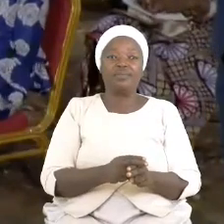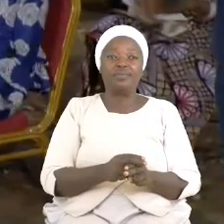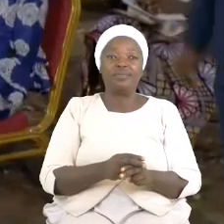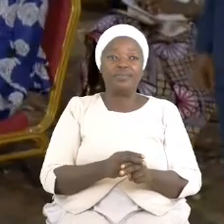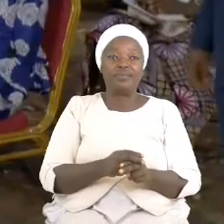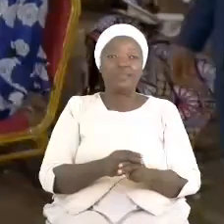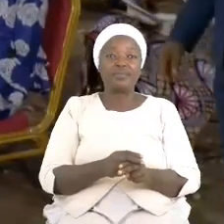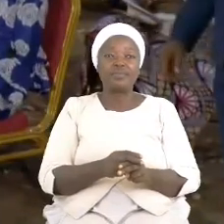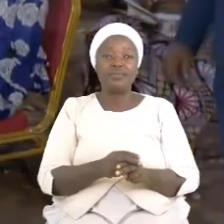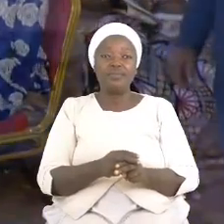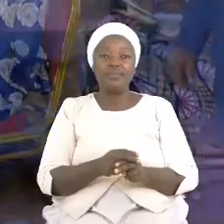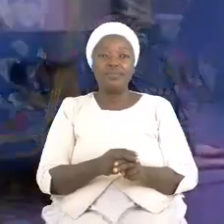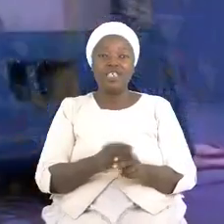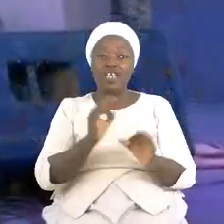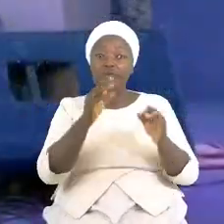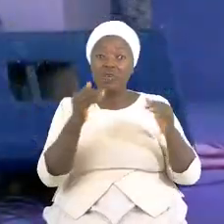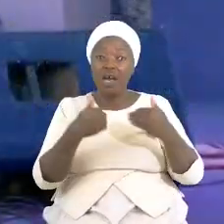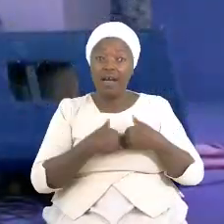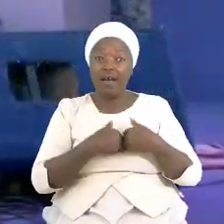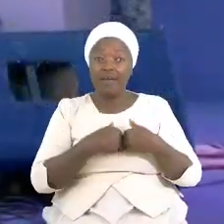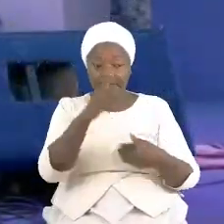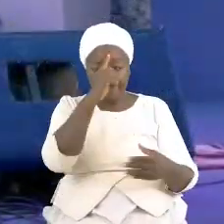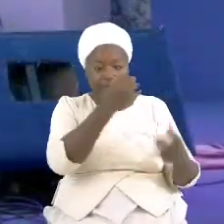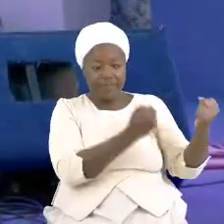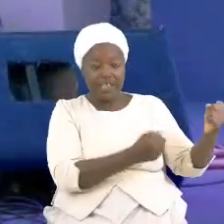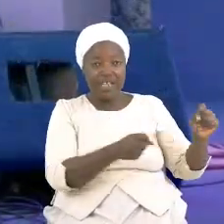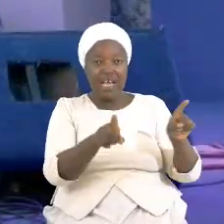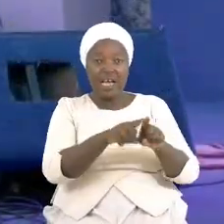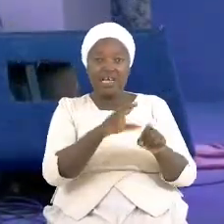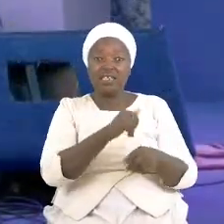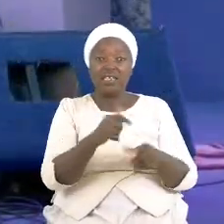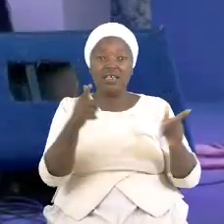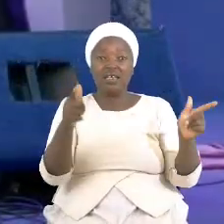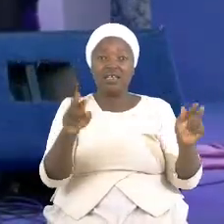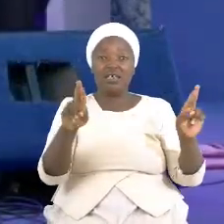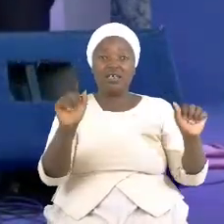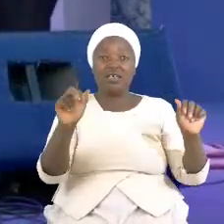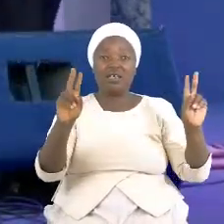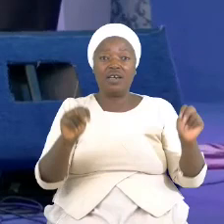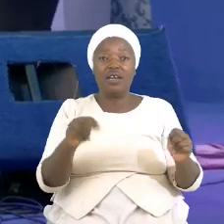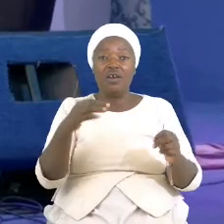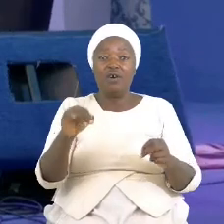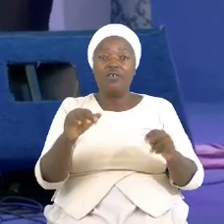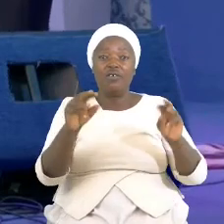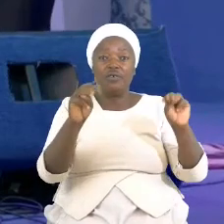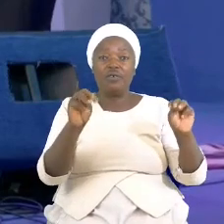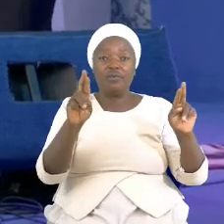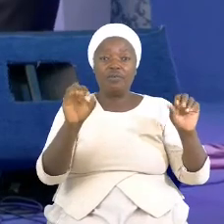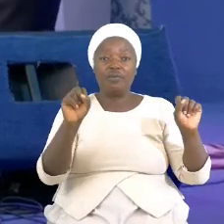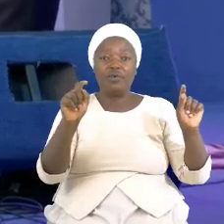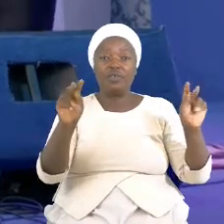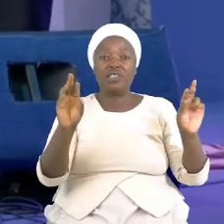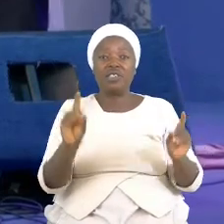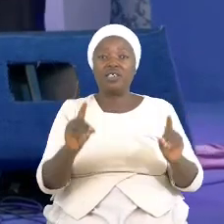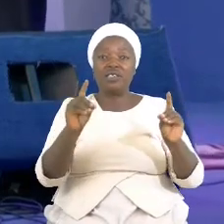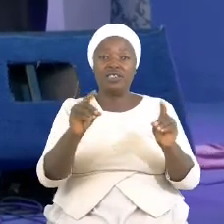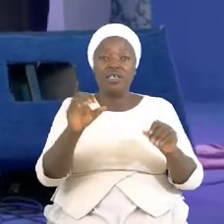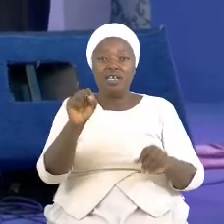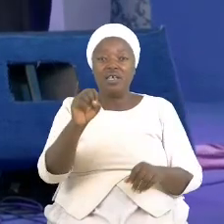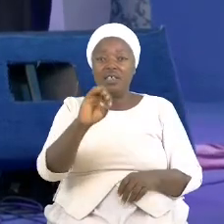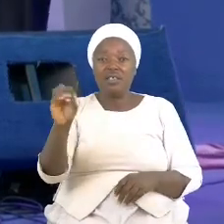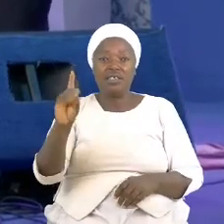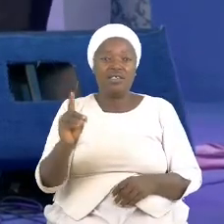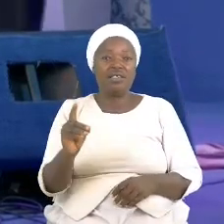If ye have faith as a grain of mustard seed, ye shall say unto this